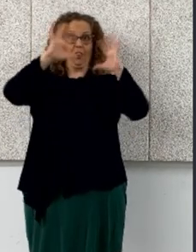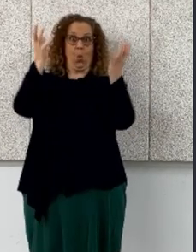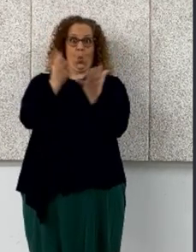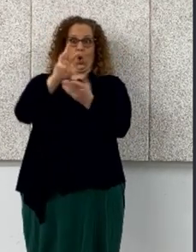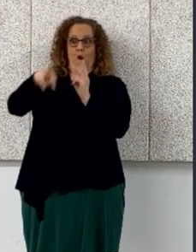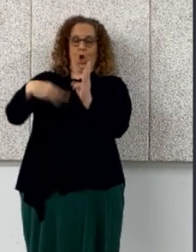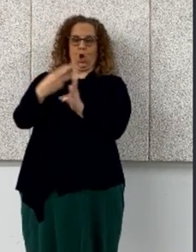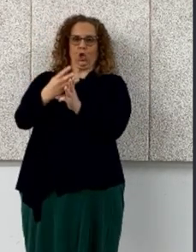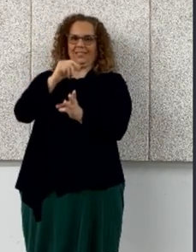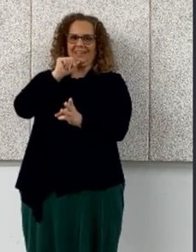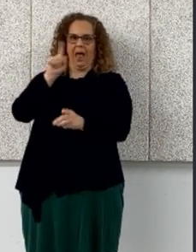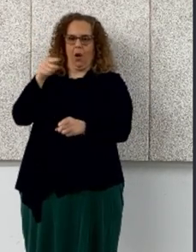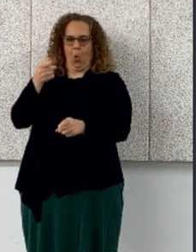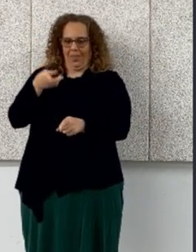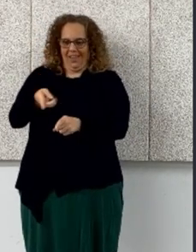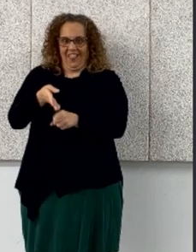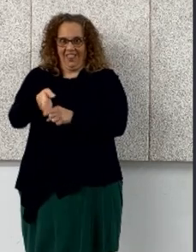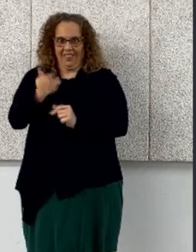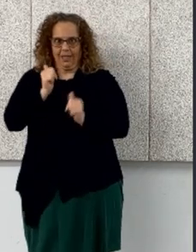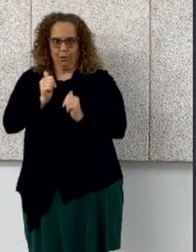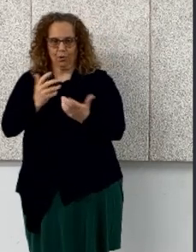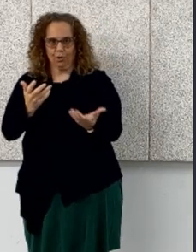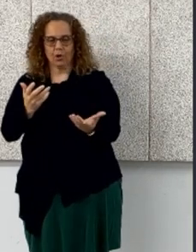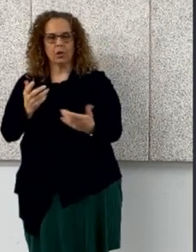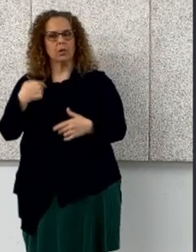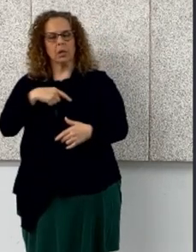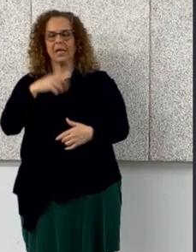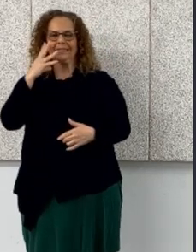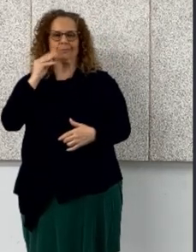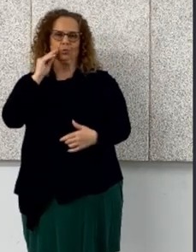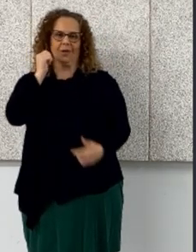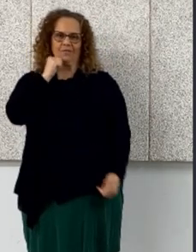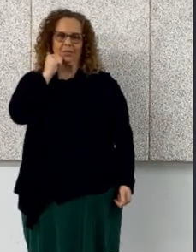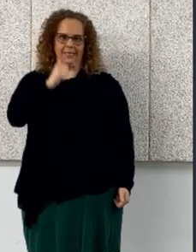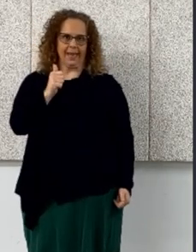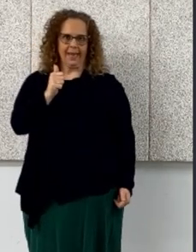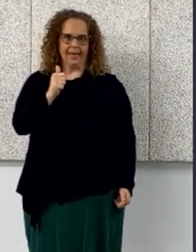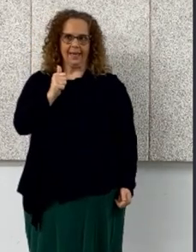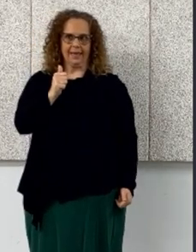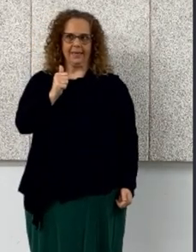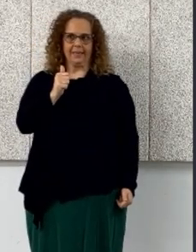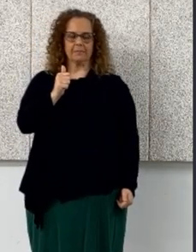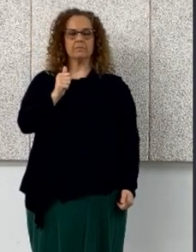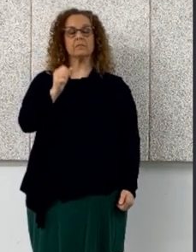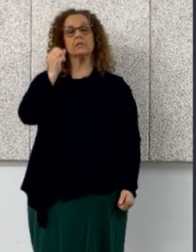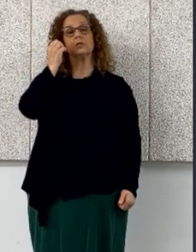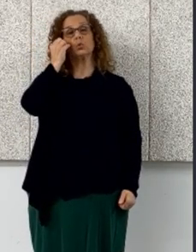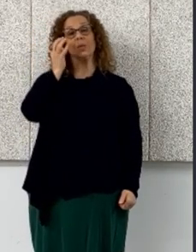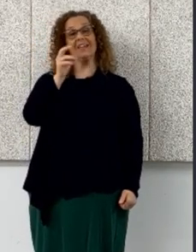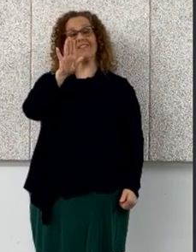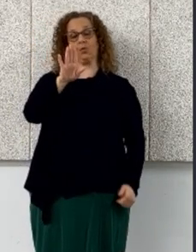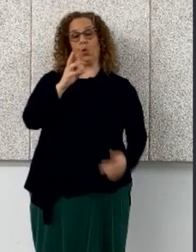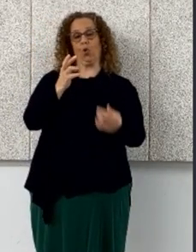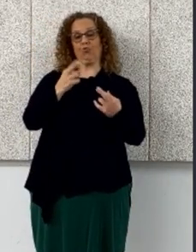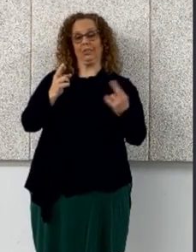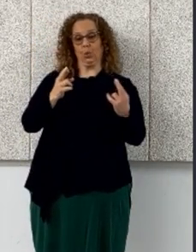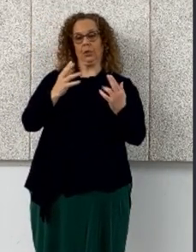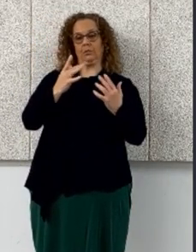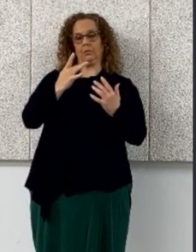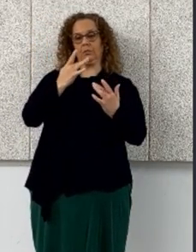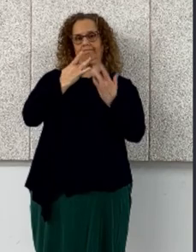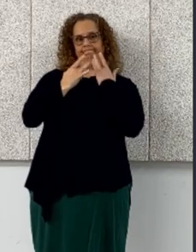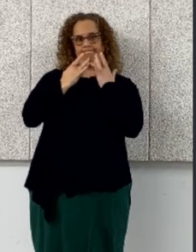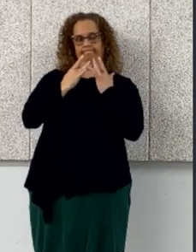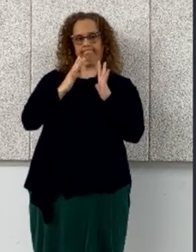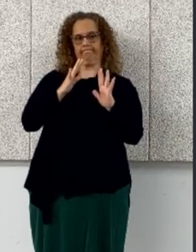field. Big time. Like, we experience this every single day. So if your resources are constrained, perhaps